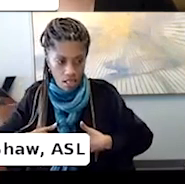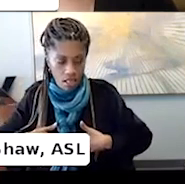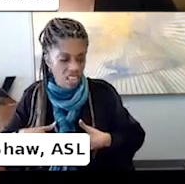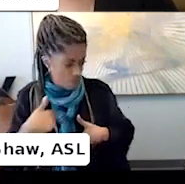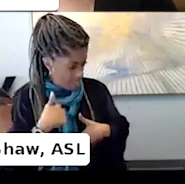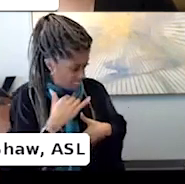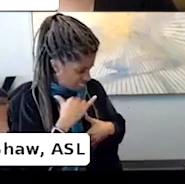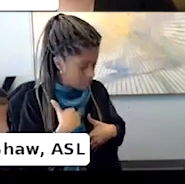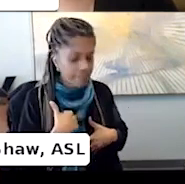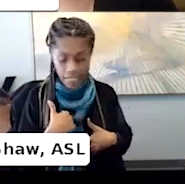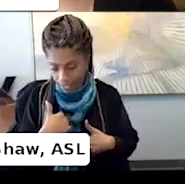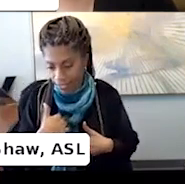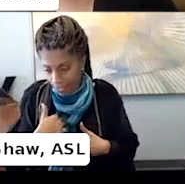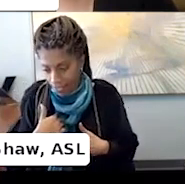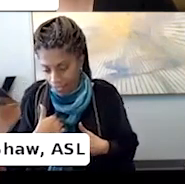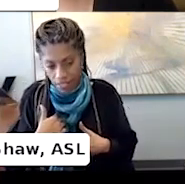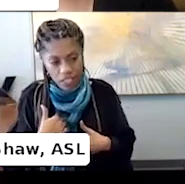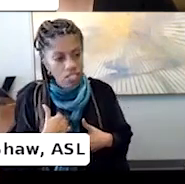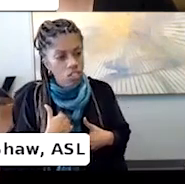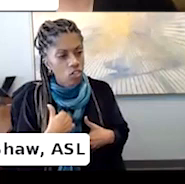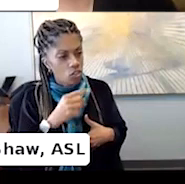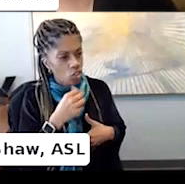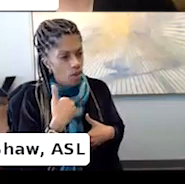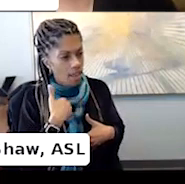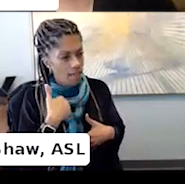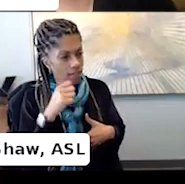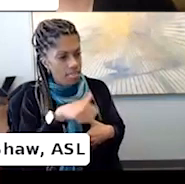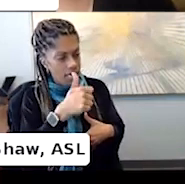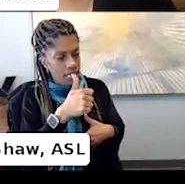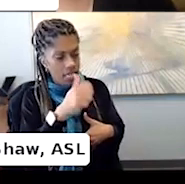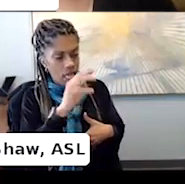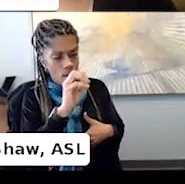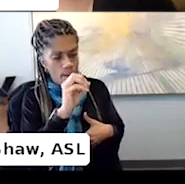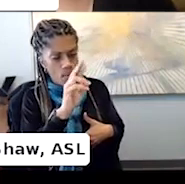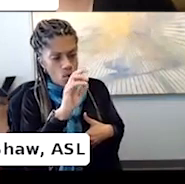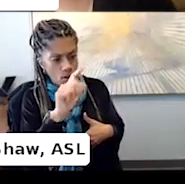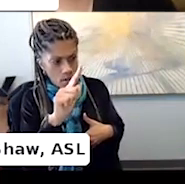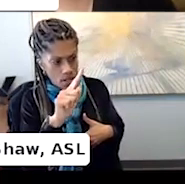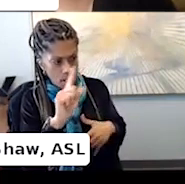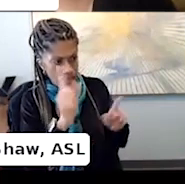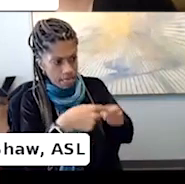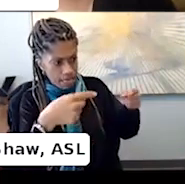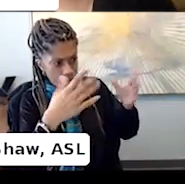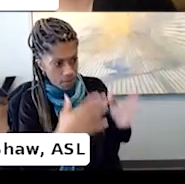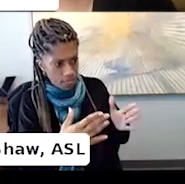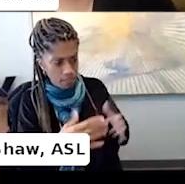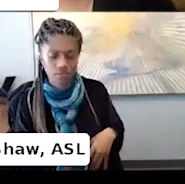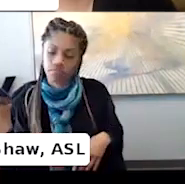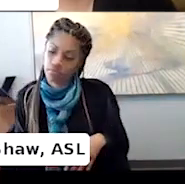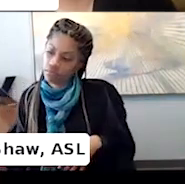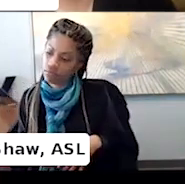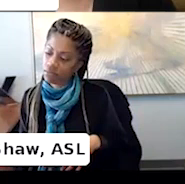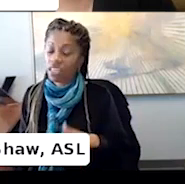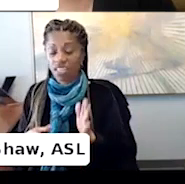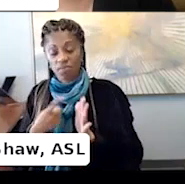like that. Do you have any mortal enemies? I would say my worst enemy is sometimes myself, but I don't think I